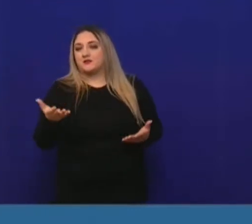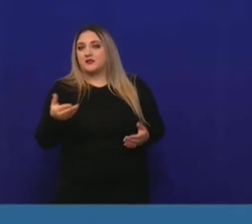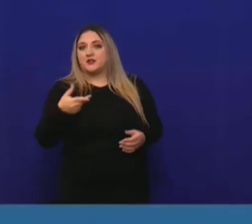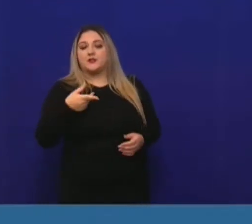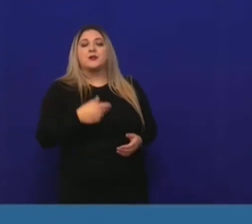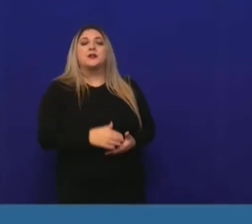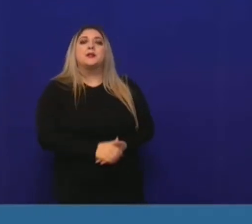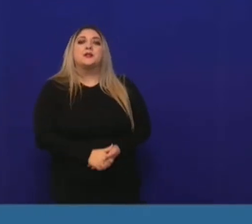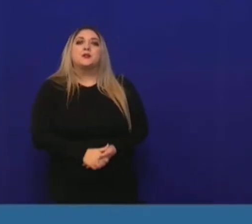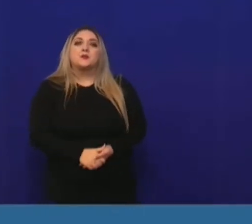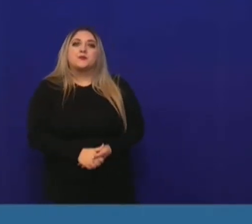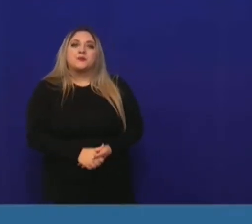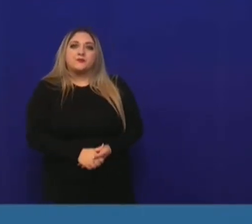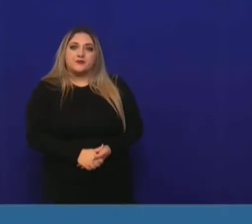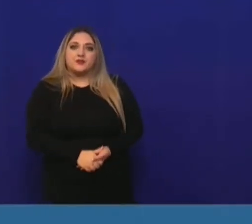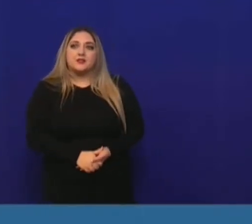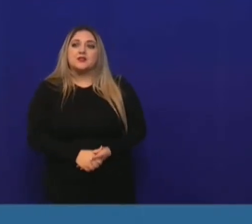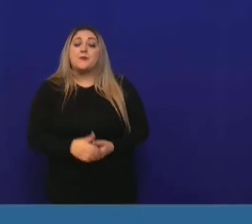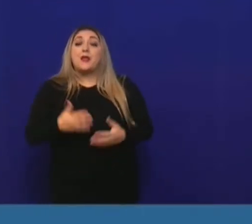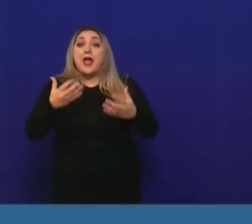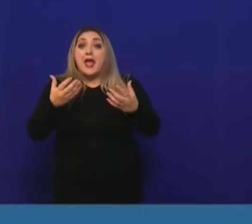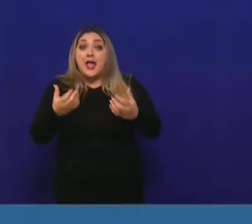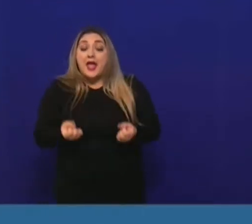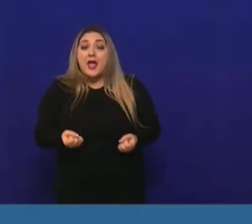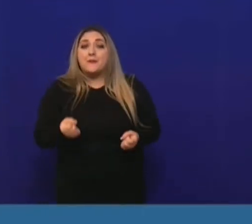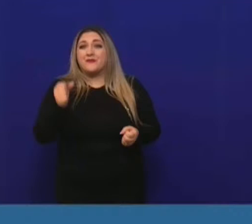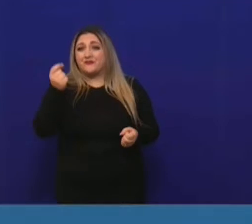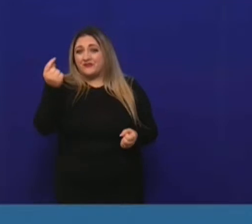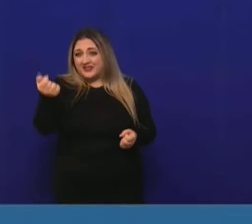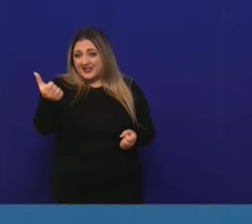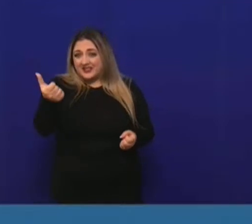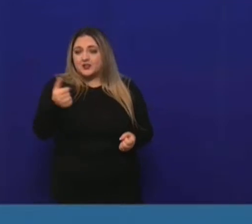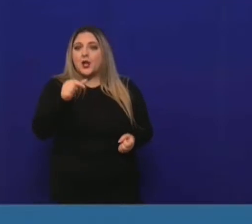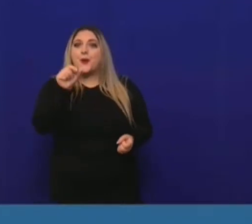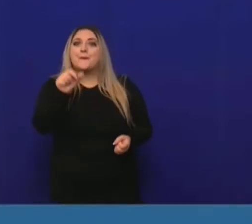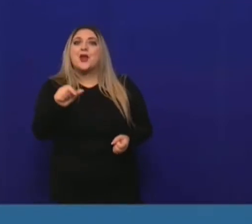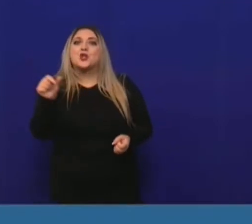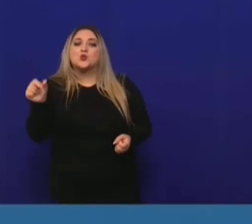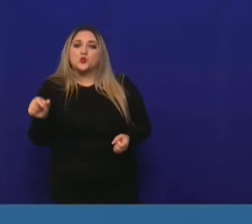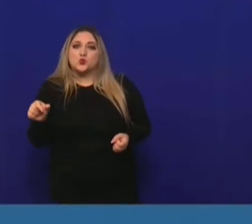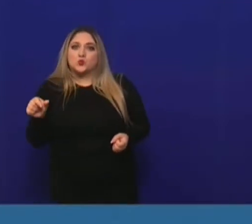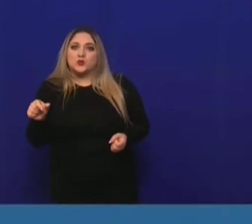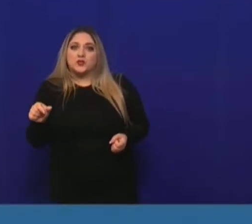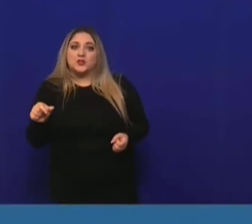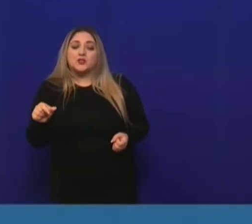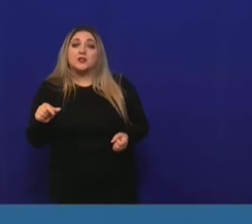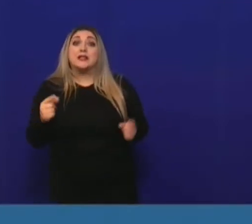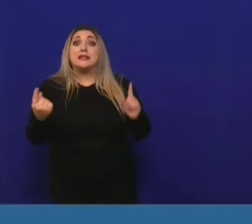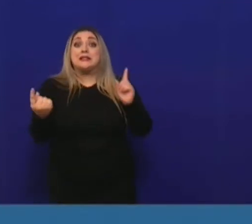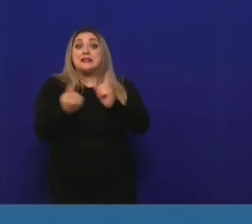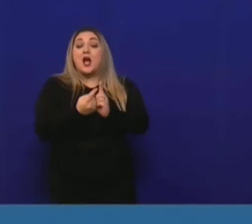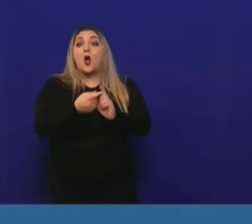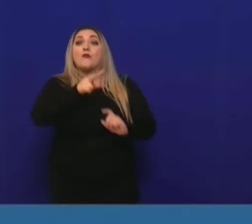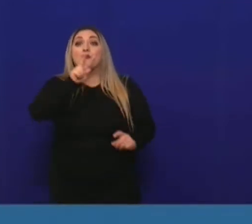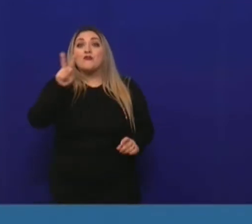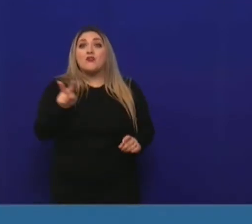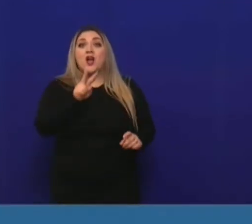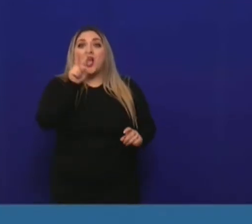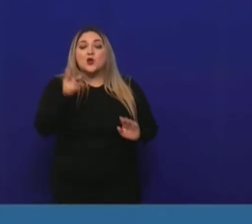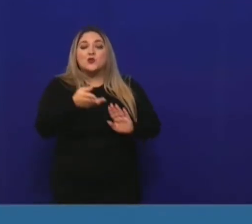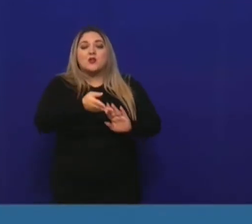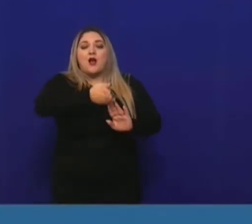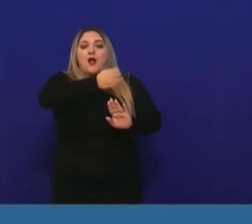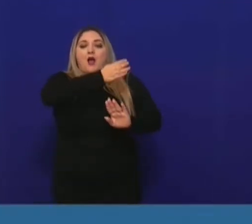vaccine. Kellna xi ftit każijiet bħal qabel ukoll li dawn kienu esposti għal virus qabel u fil-perjodi ta' ftit